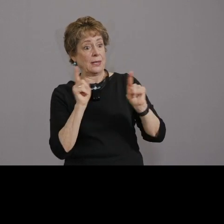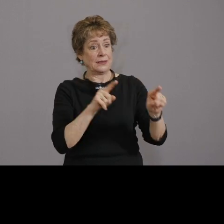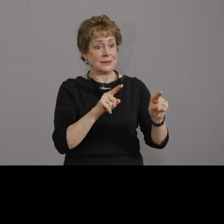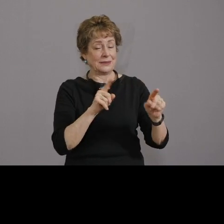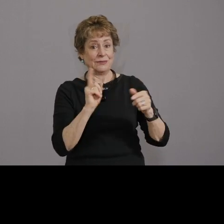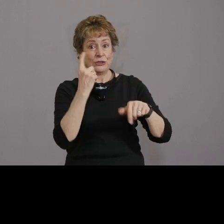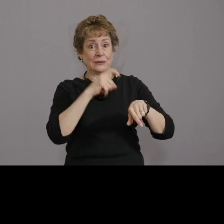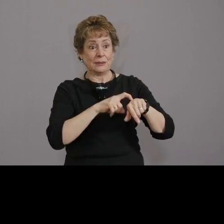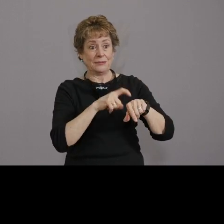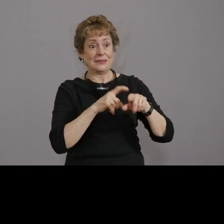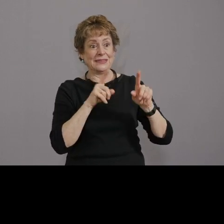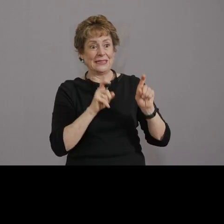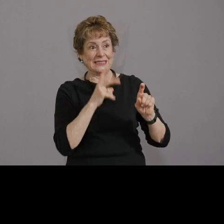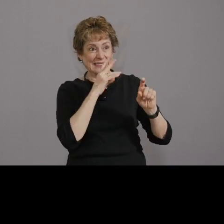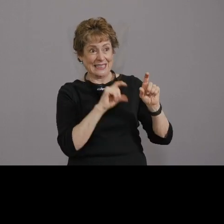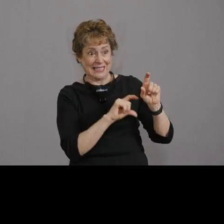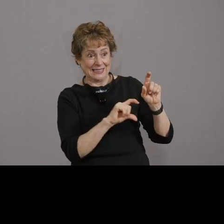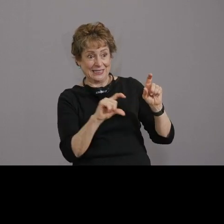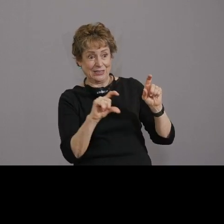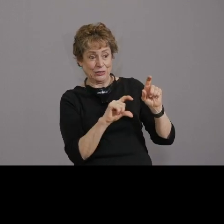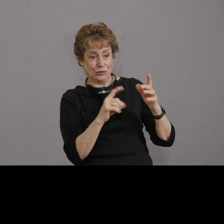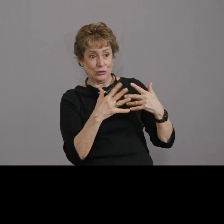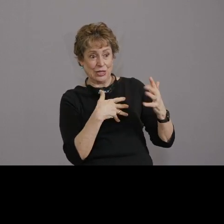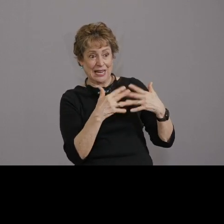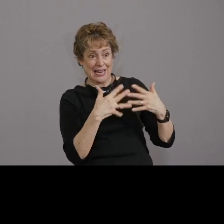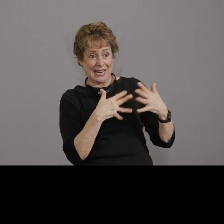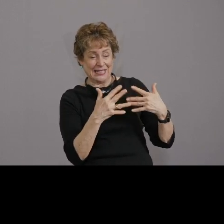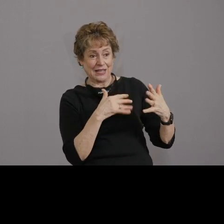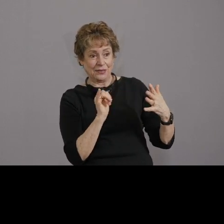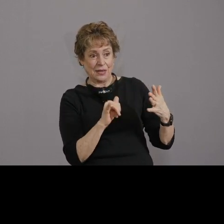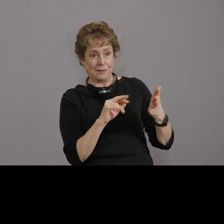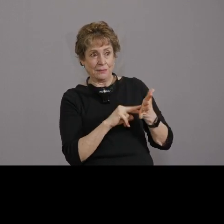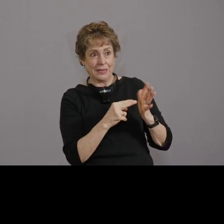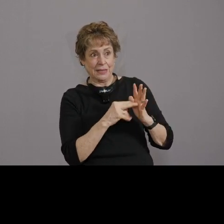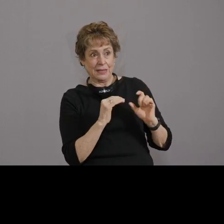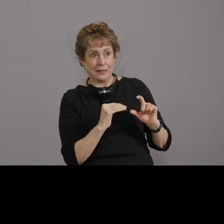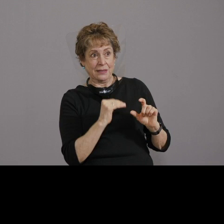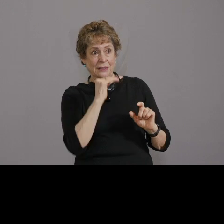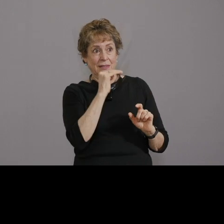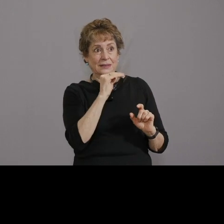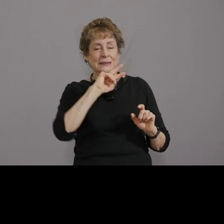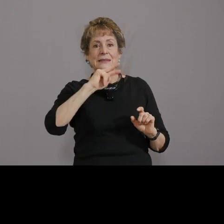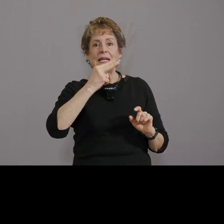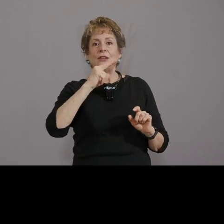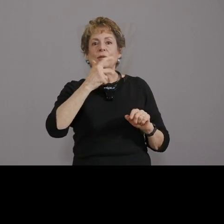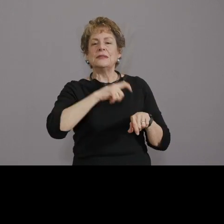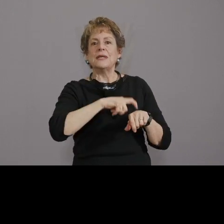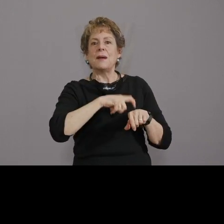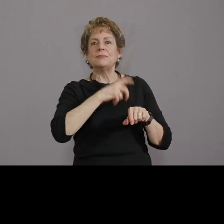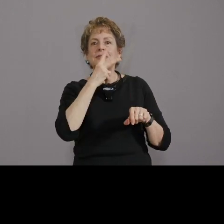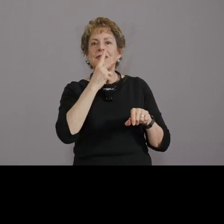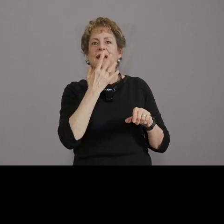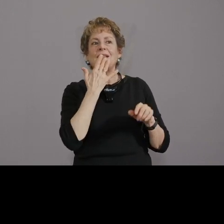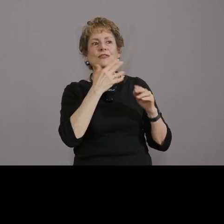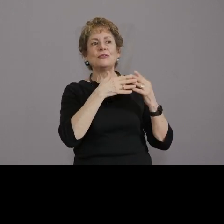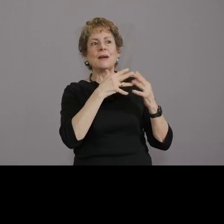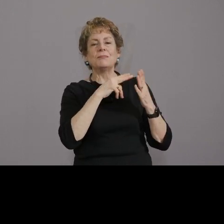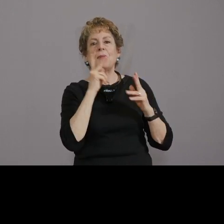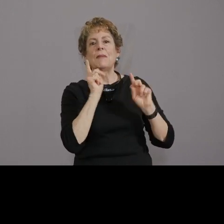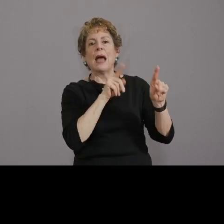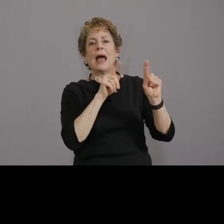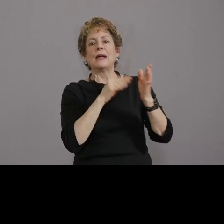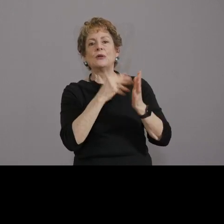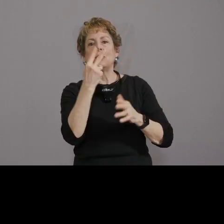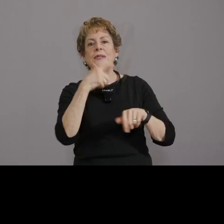you can see that those are repeat Arizonans who are getting a number of tests. So the